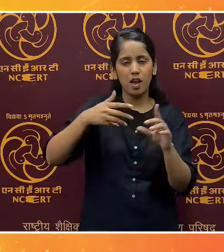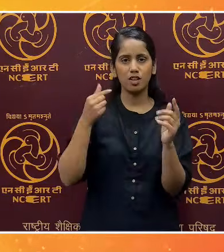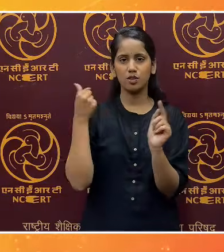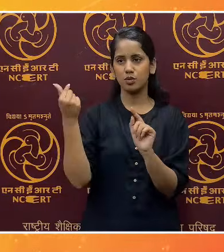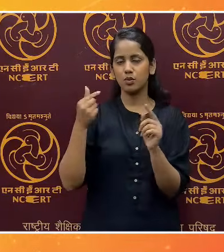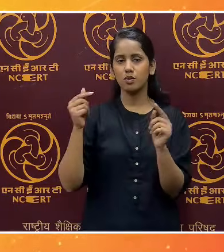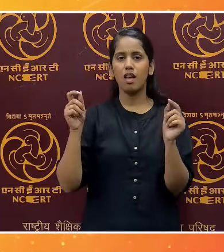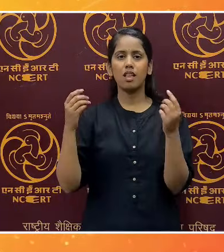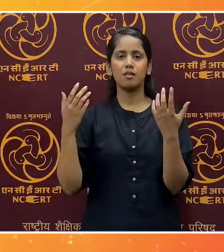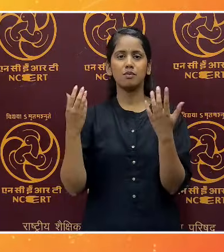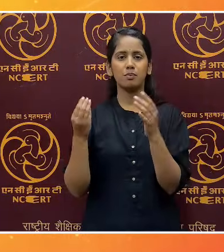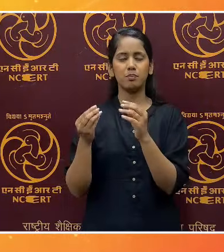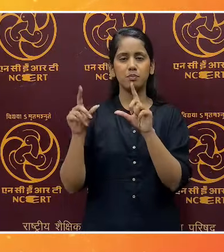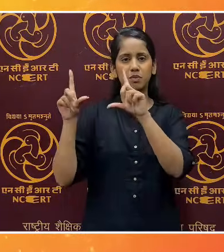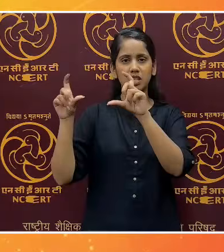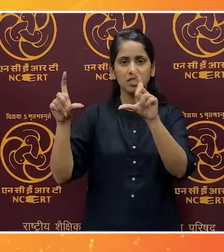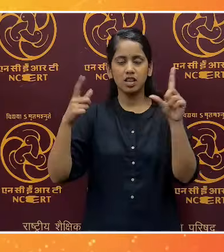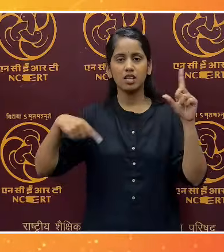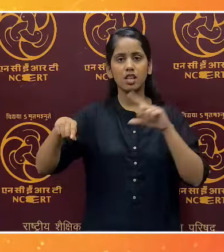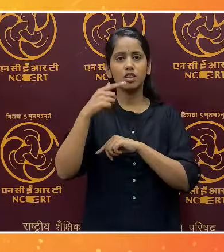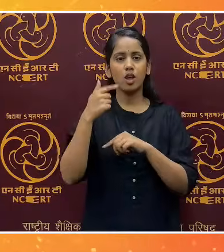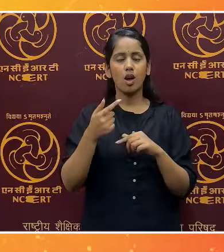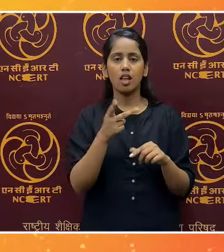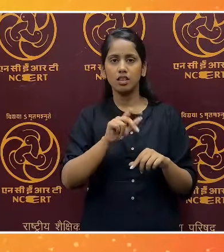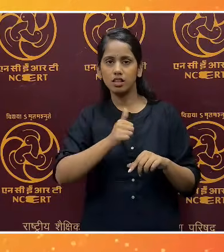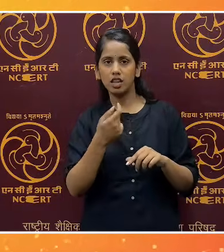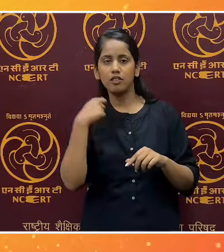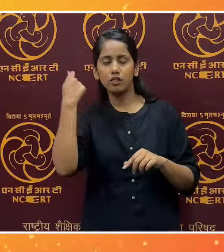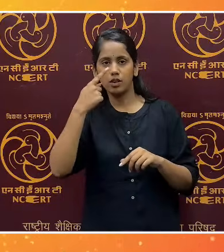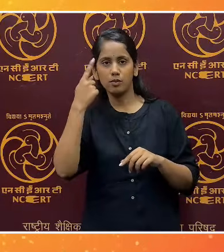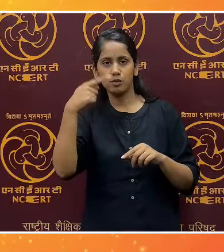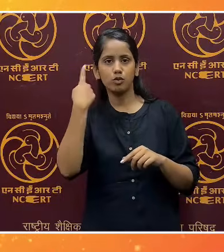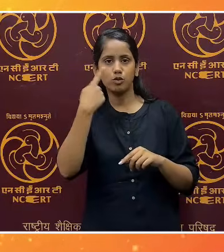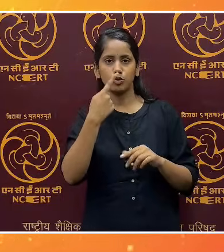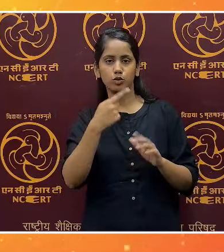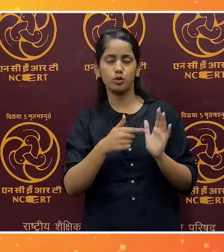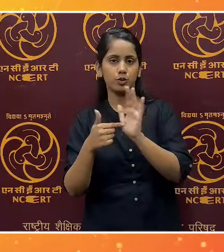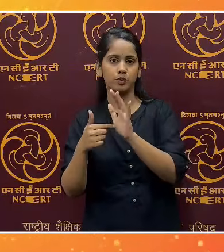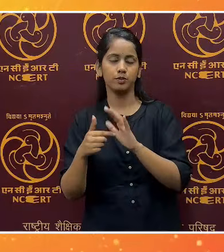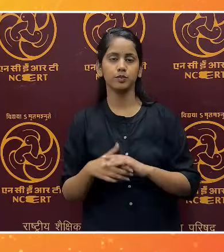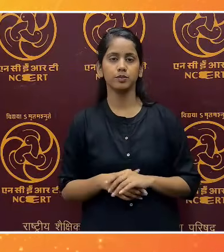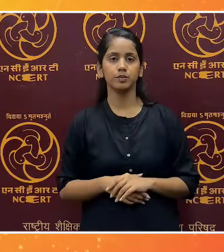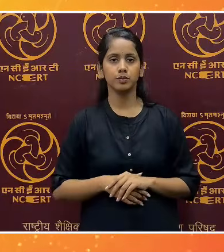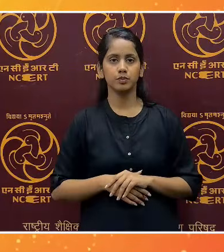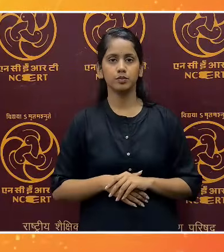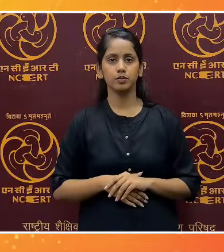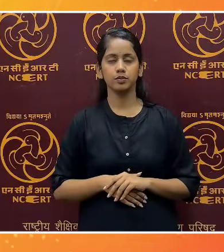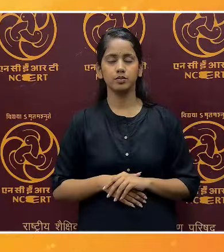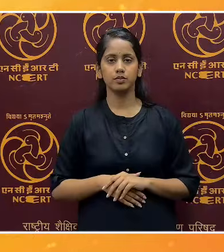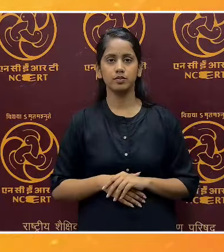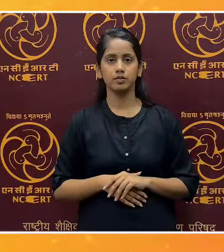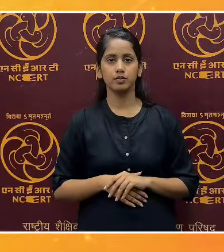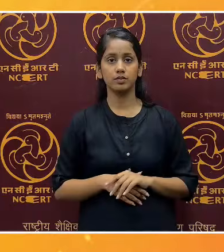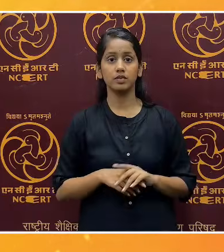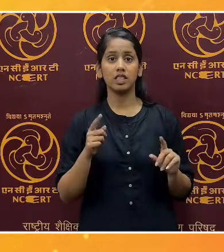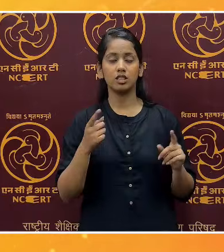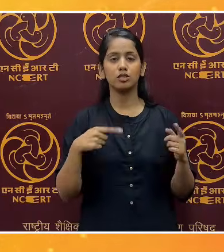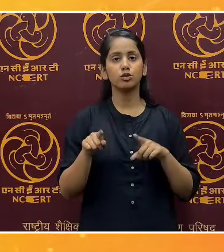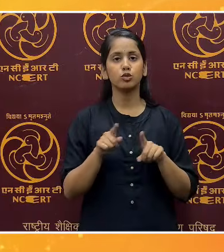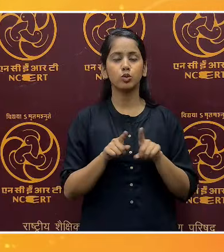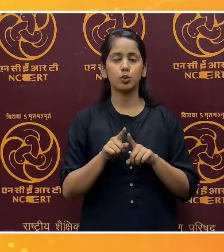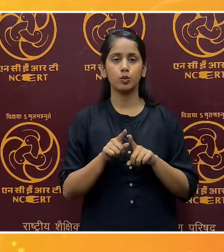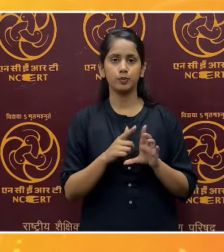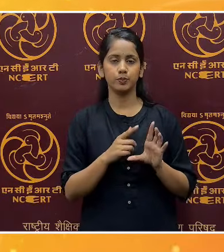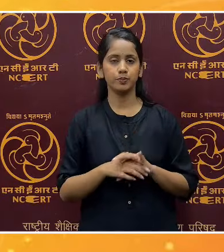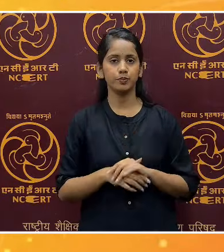you an example by showing a video. So let's play a video. Yes. Animated video. It's one of the formats.